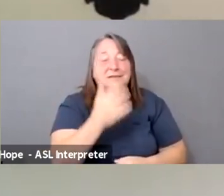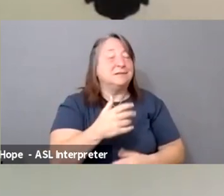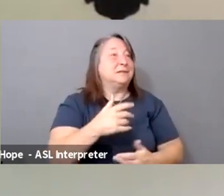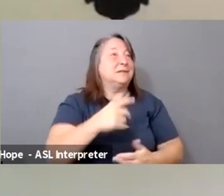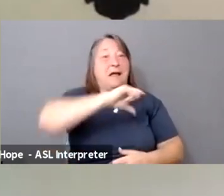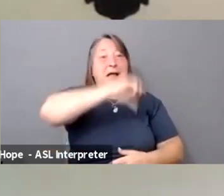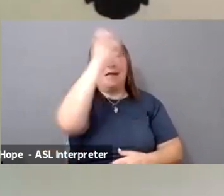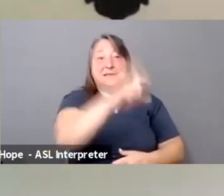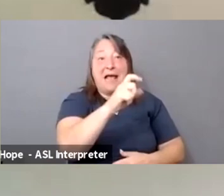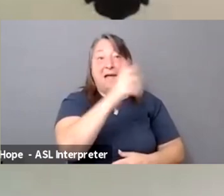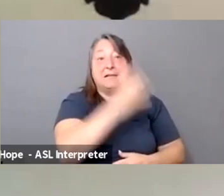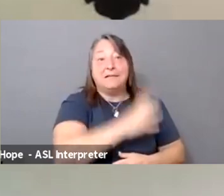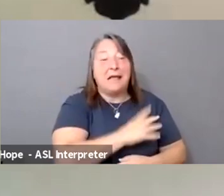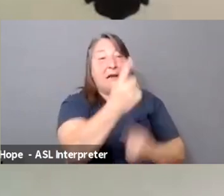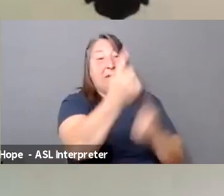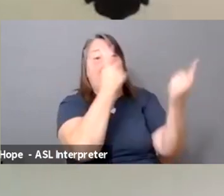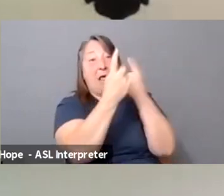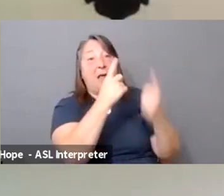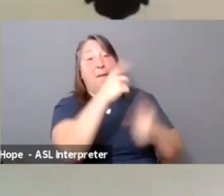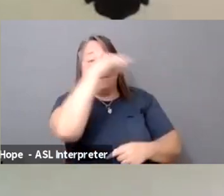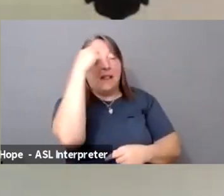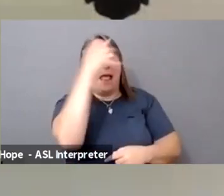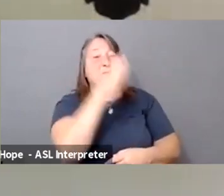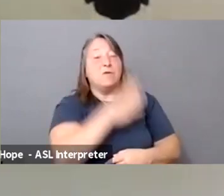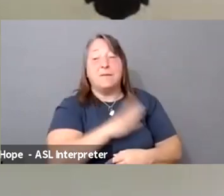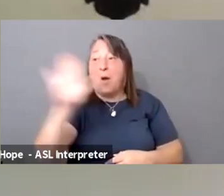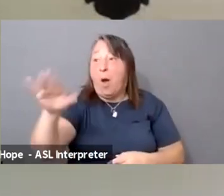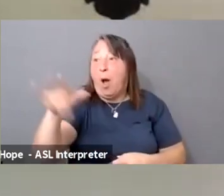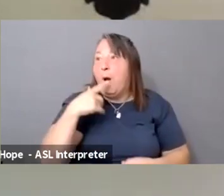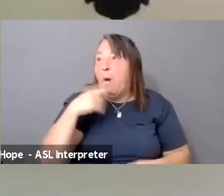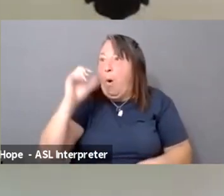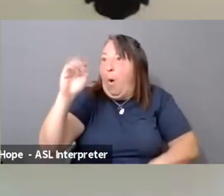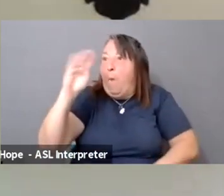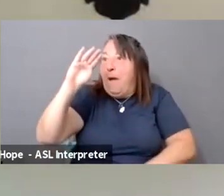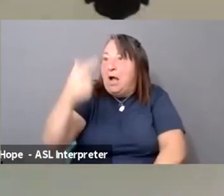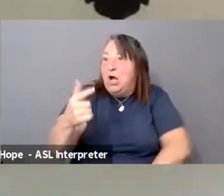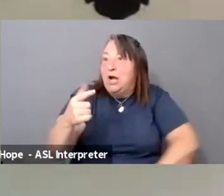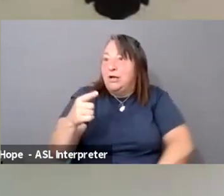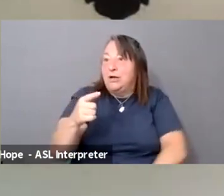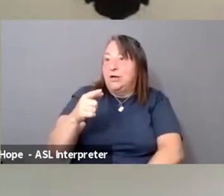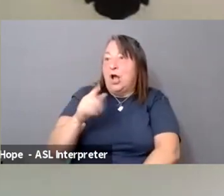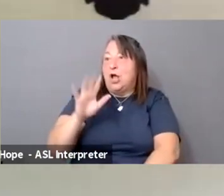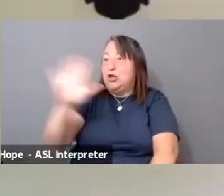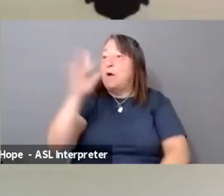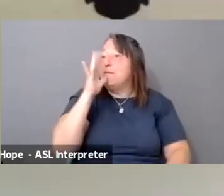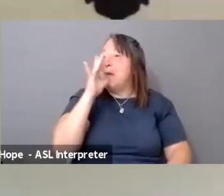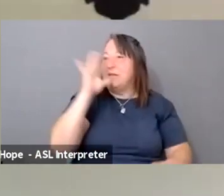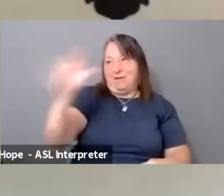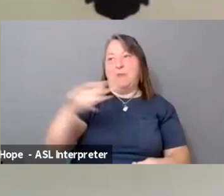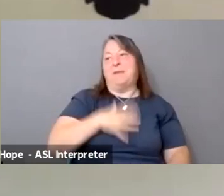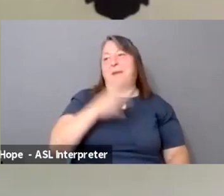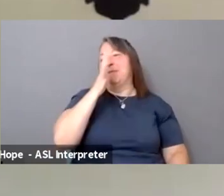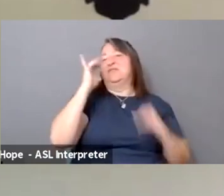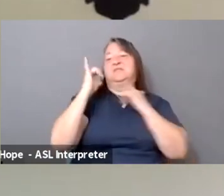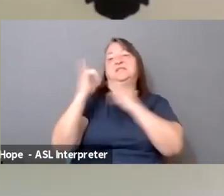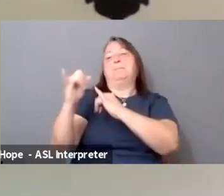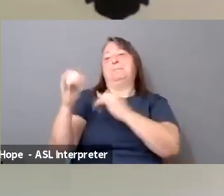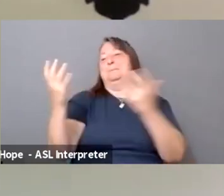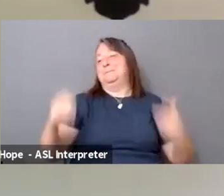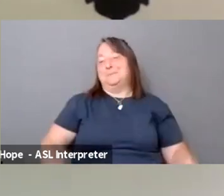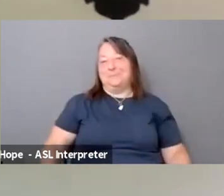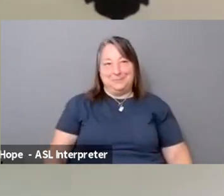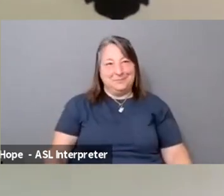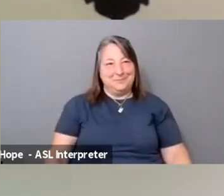ladies, Black women come up to me and say, oh my goodness, your mother was my mother. So there is